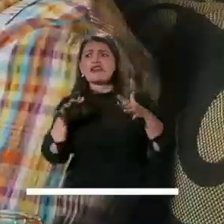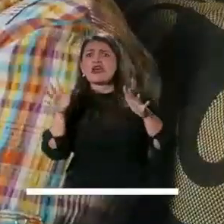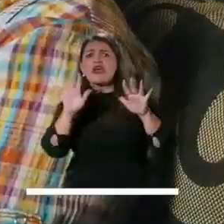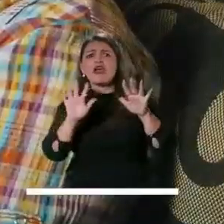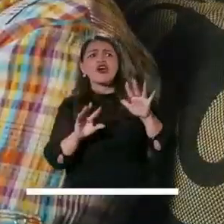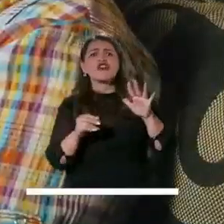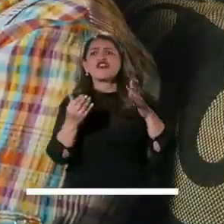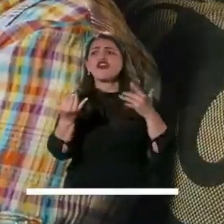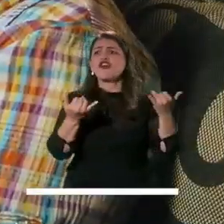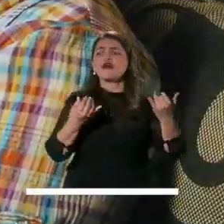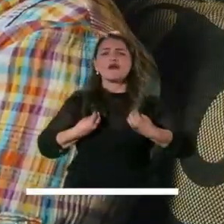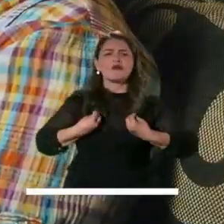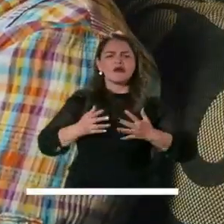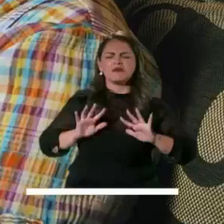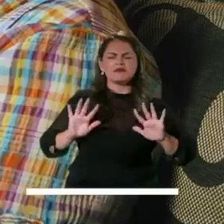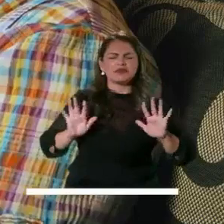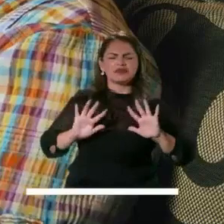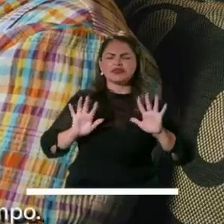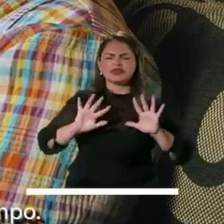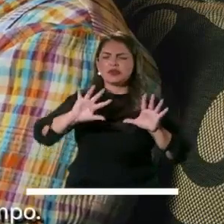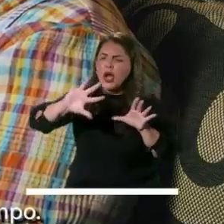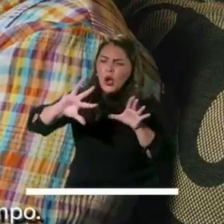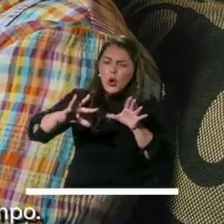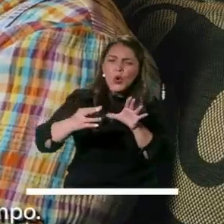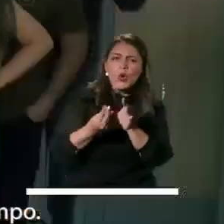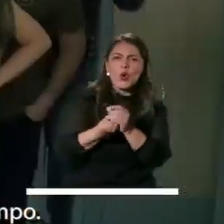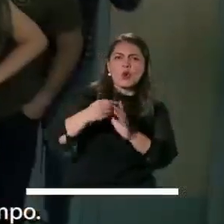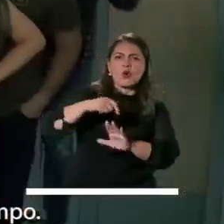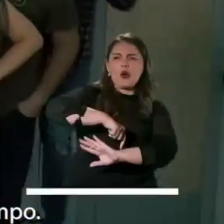barriers that have long prevented timely care.